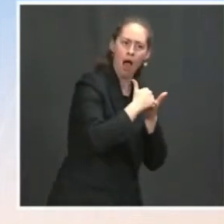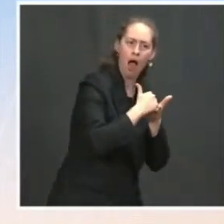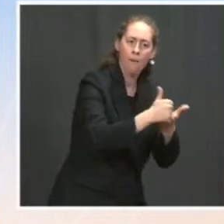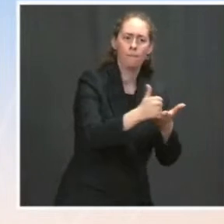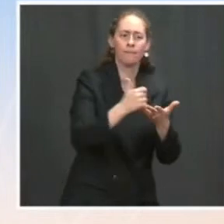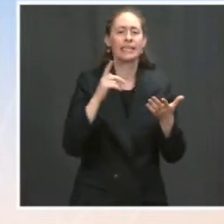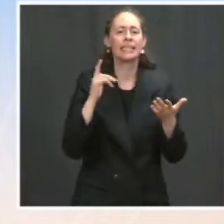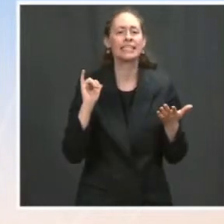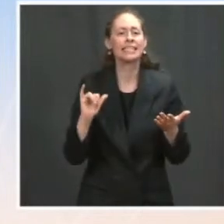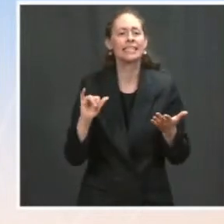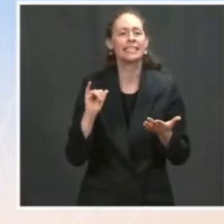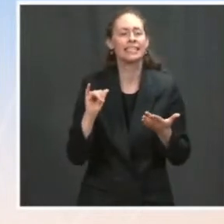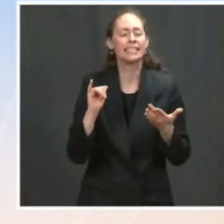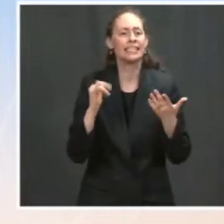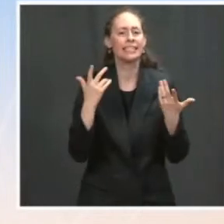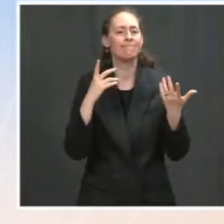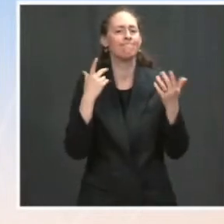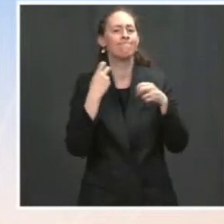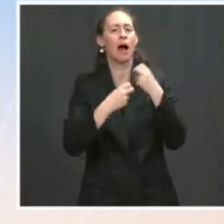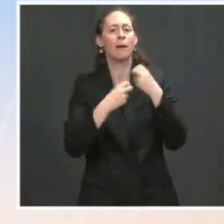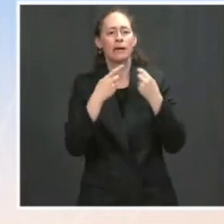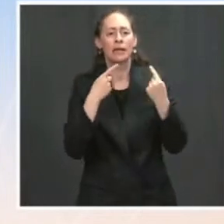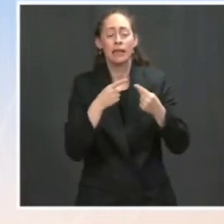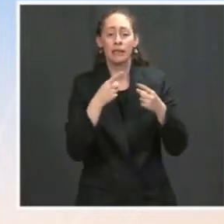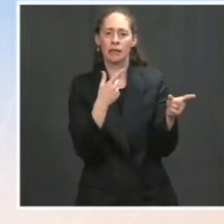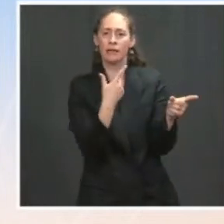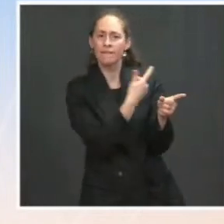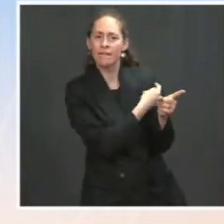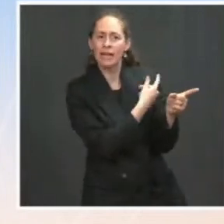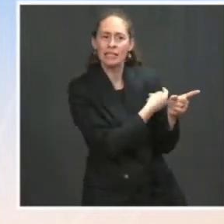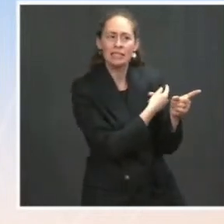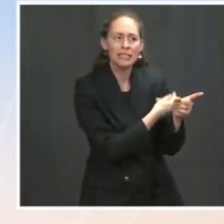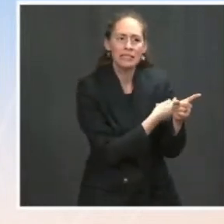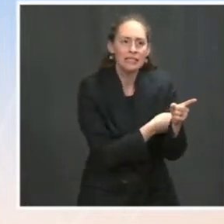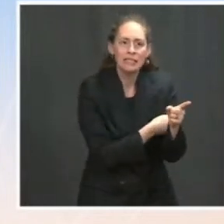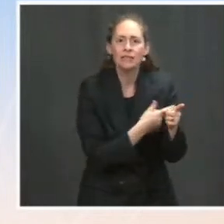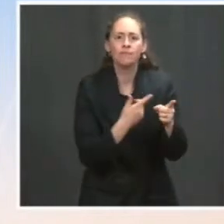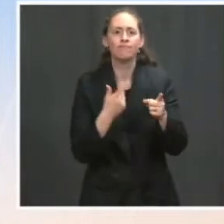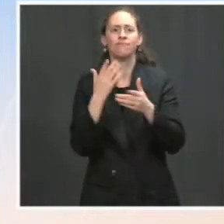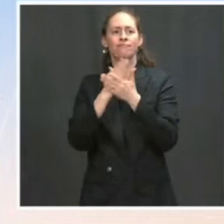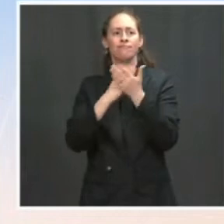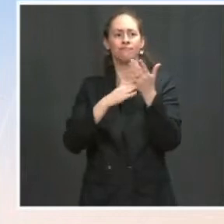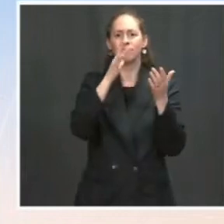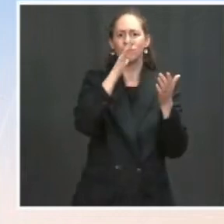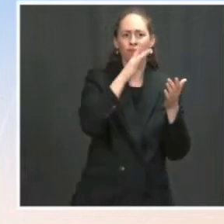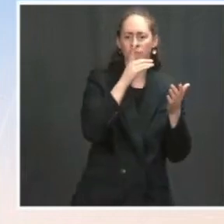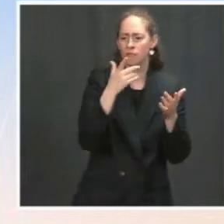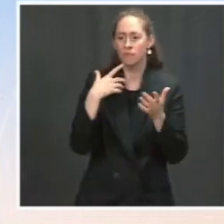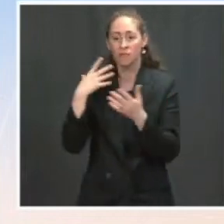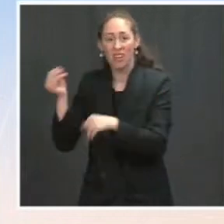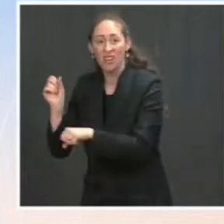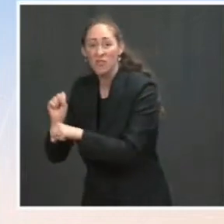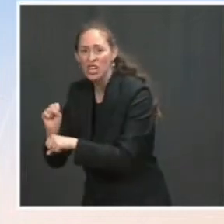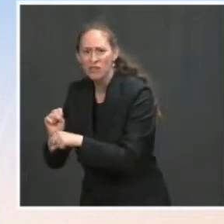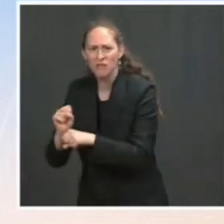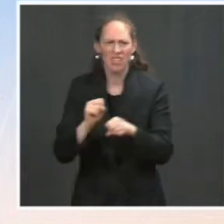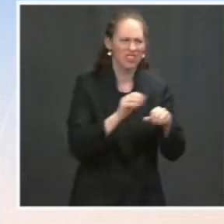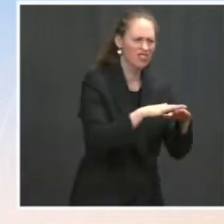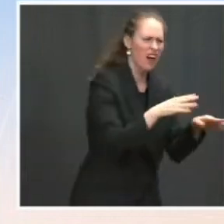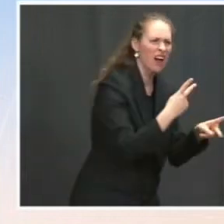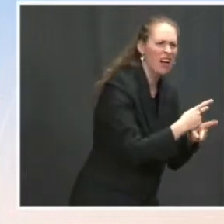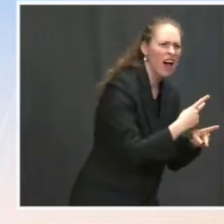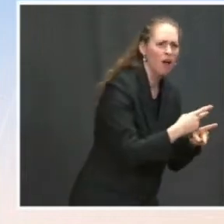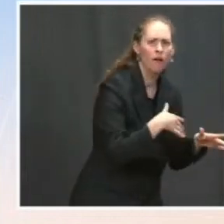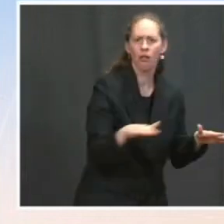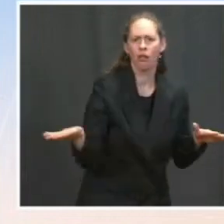actually a huge factor. So when you dig into this data, which obviously we've done over the last couple of days, one interesting thing that struck the